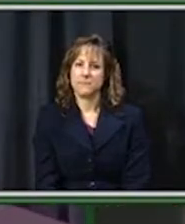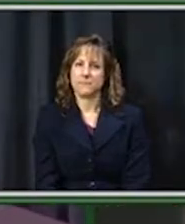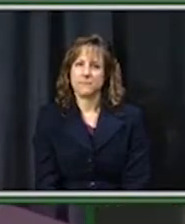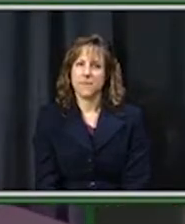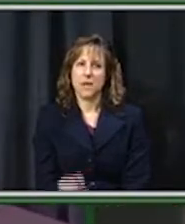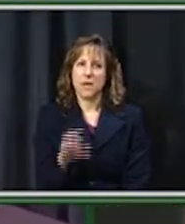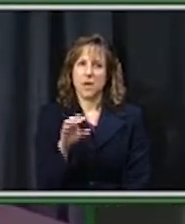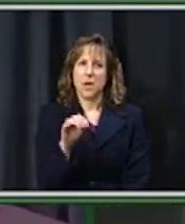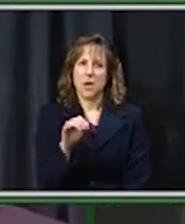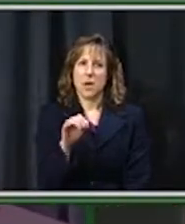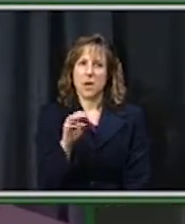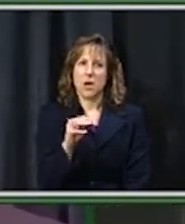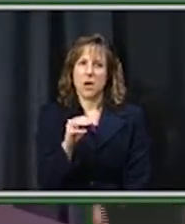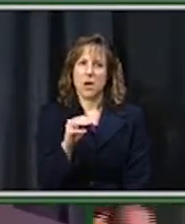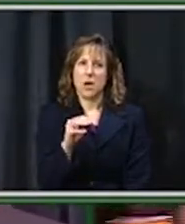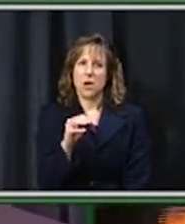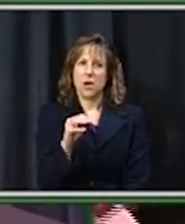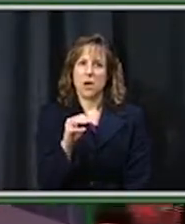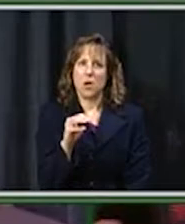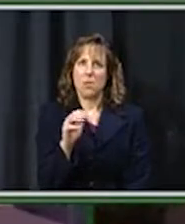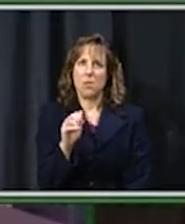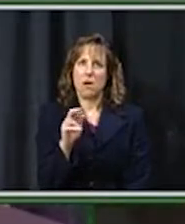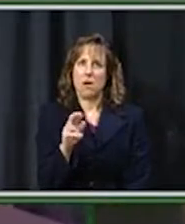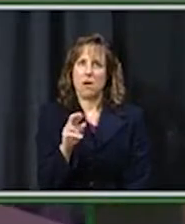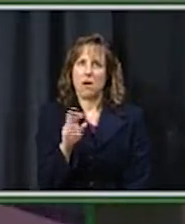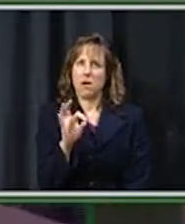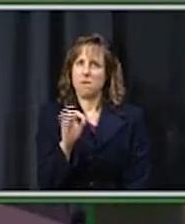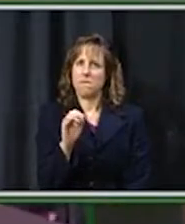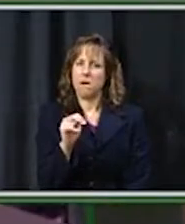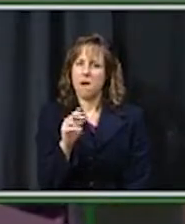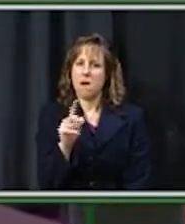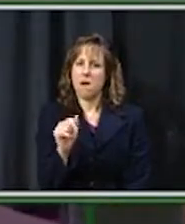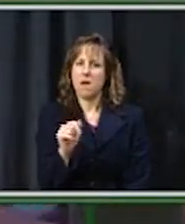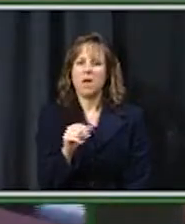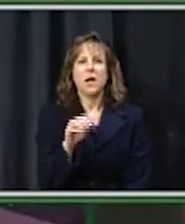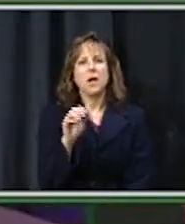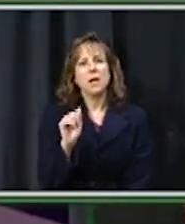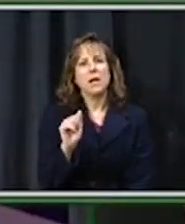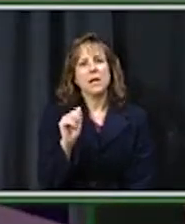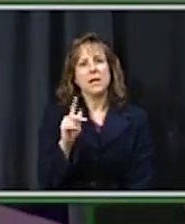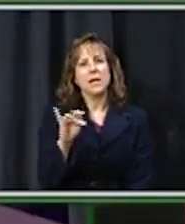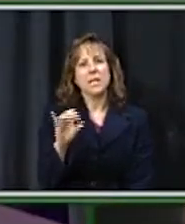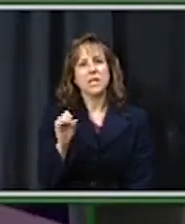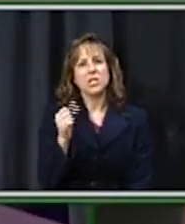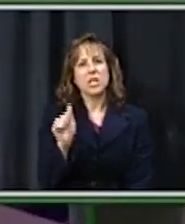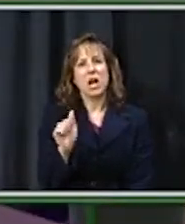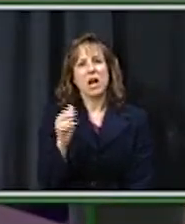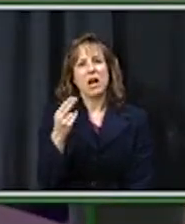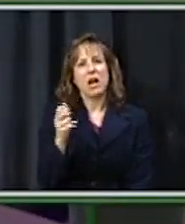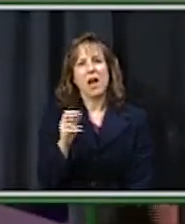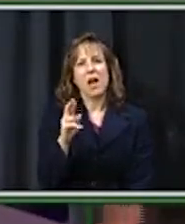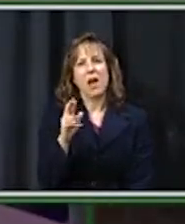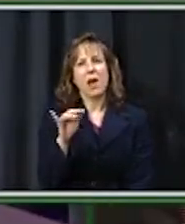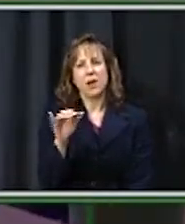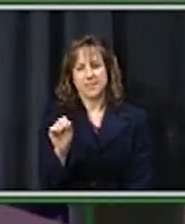Omar Villalpando. Akisha Renee Harris.